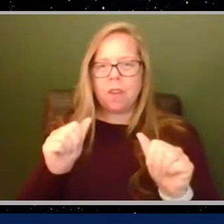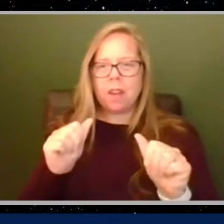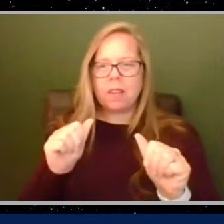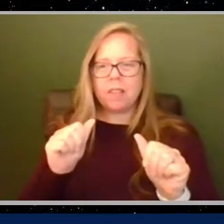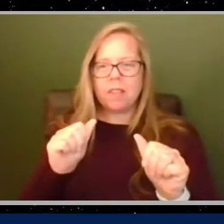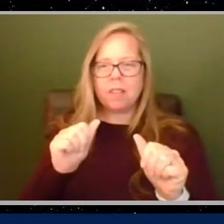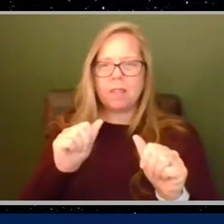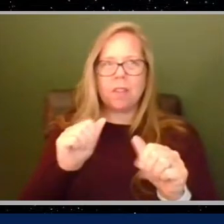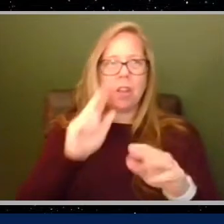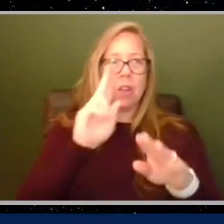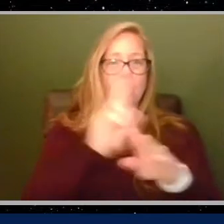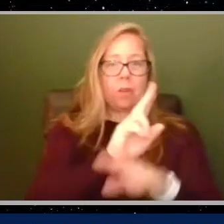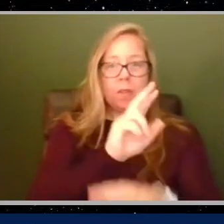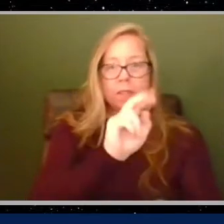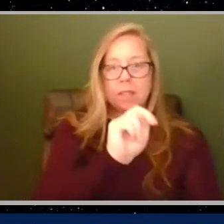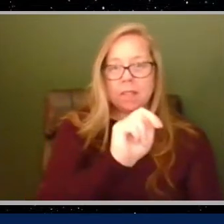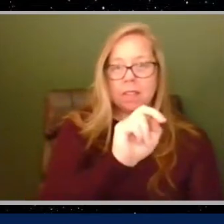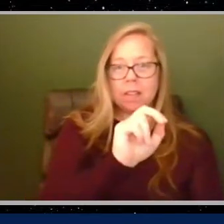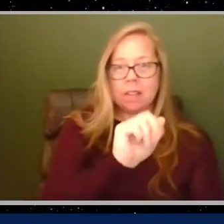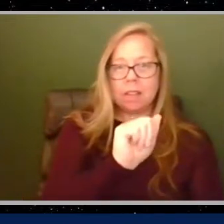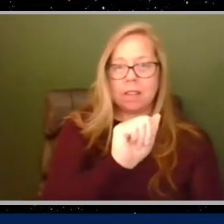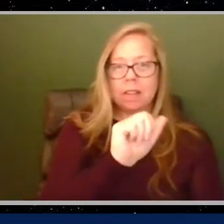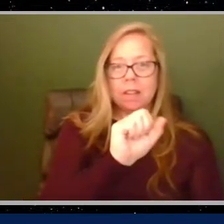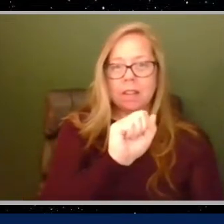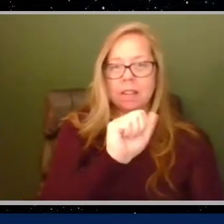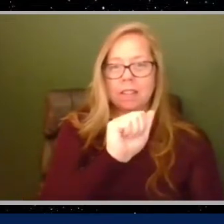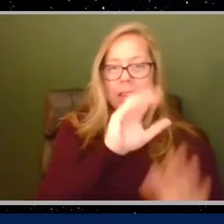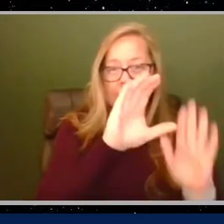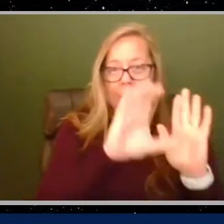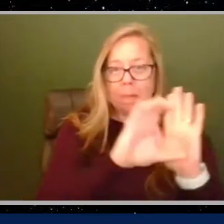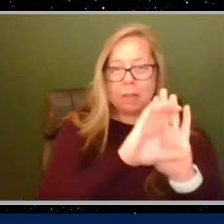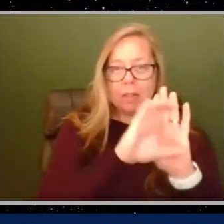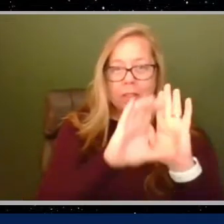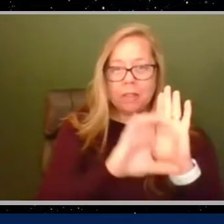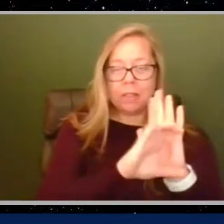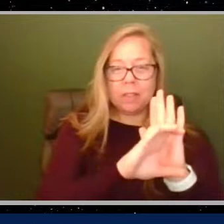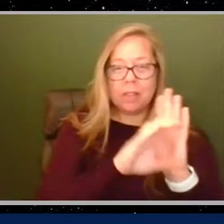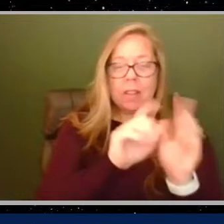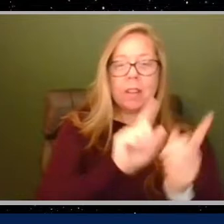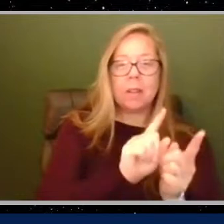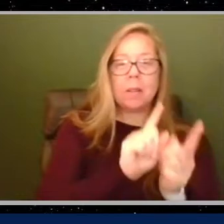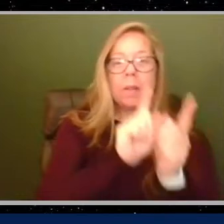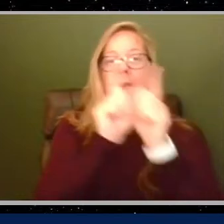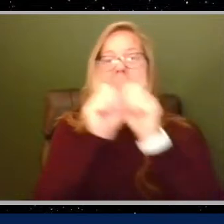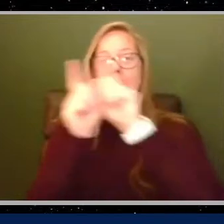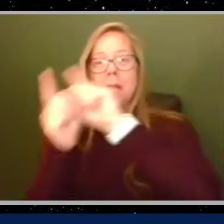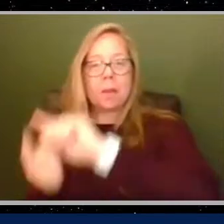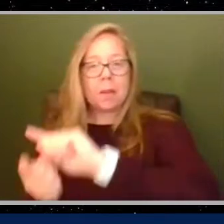NASA images from our, spacecraft into something that you can hear.